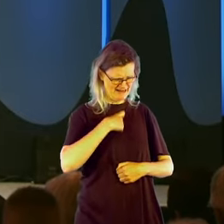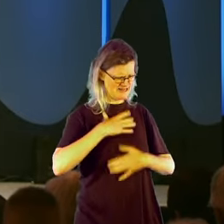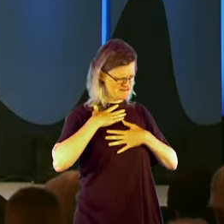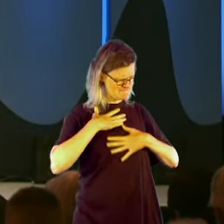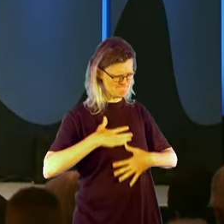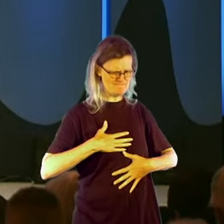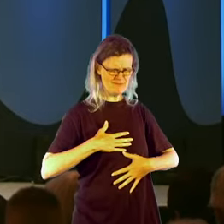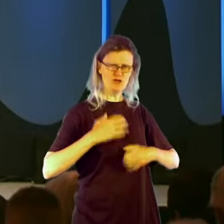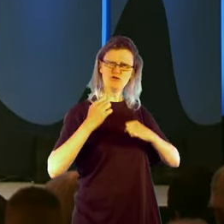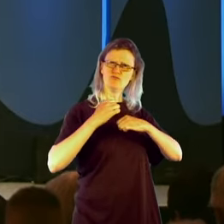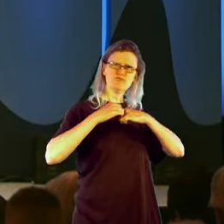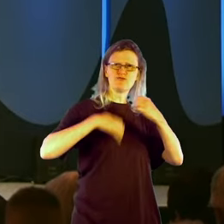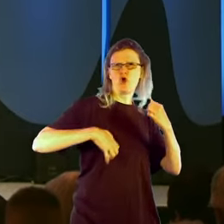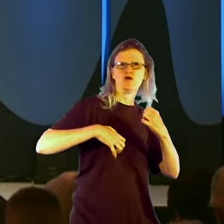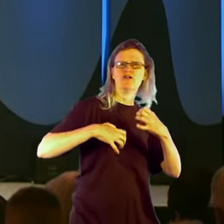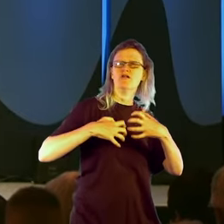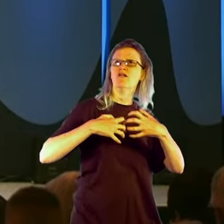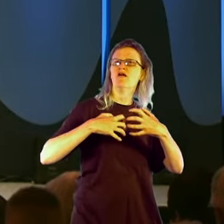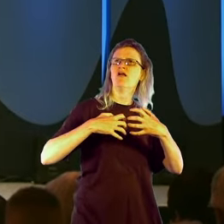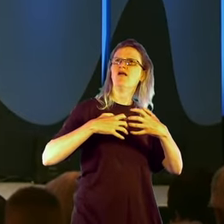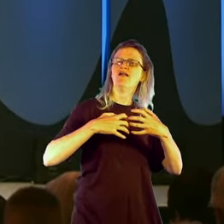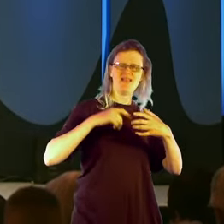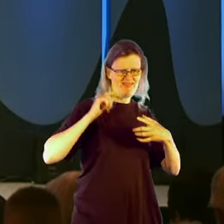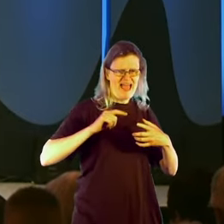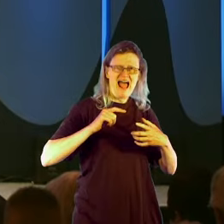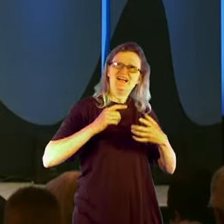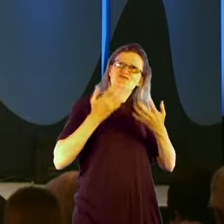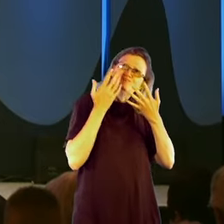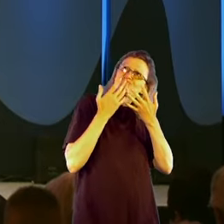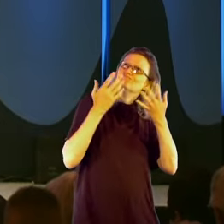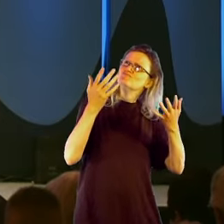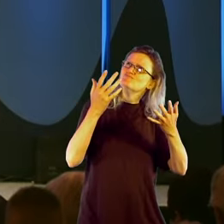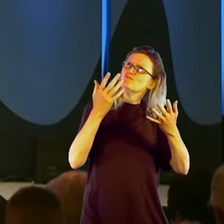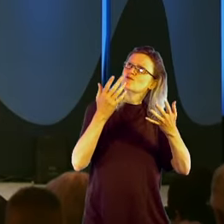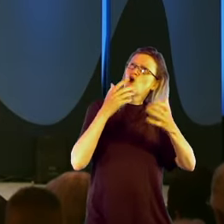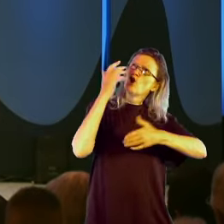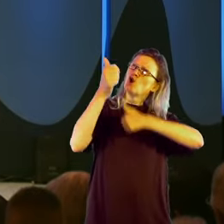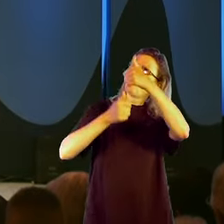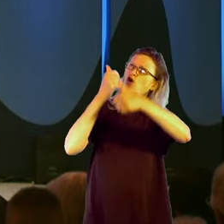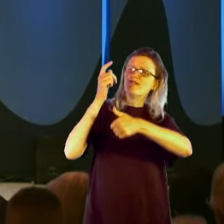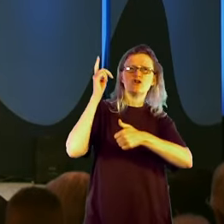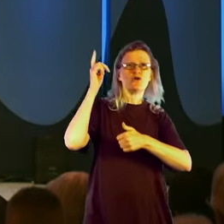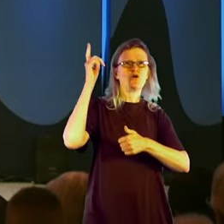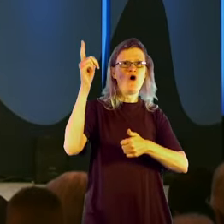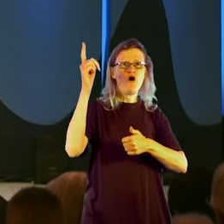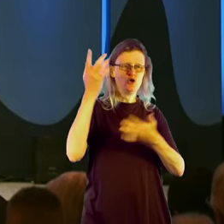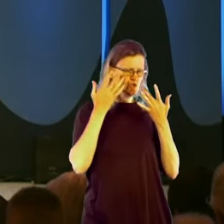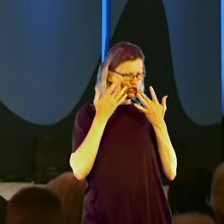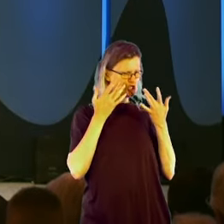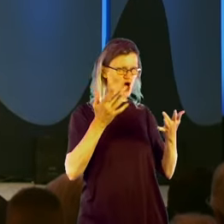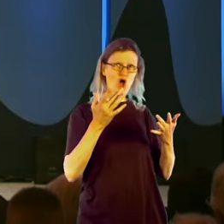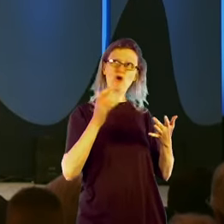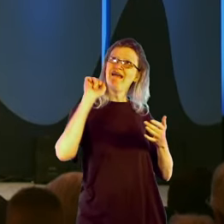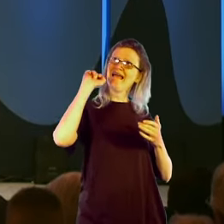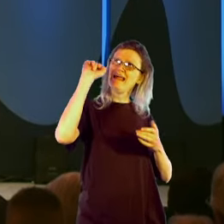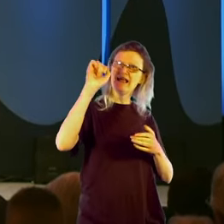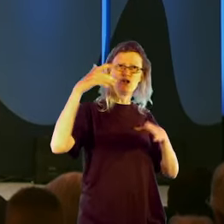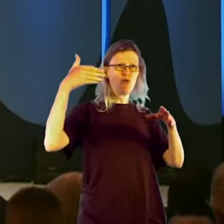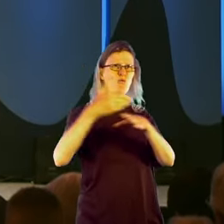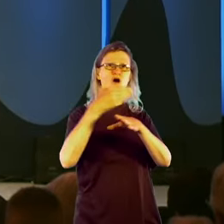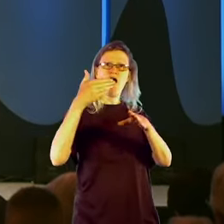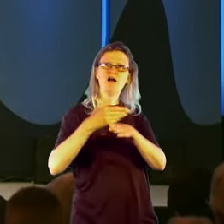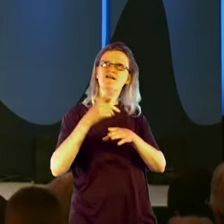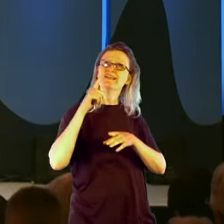brings glory to God. We demonstrate in ourselves the glorious work that he has